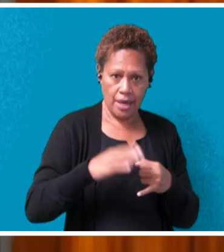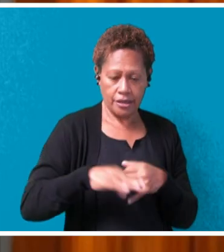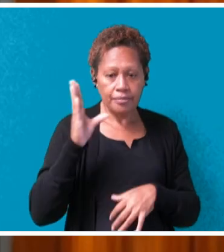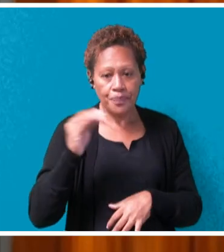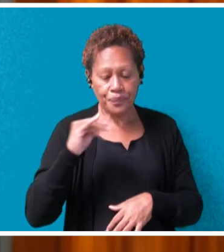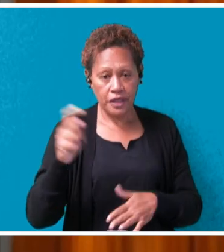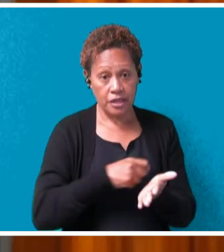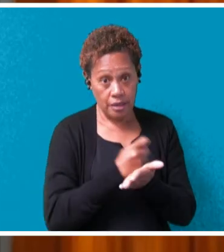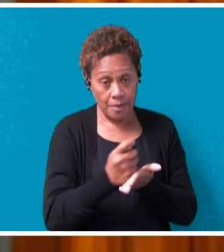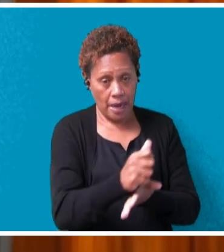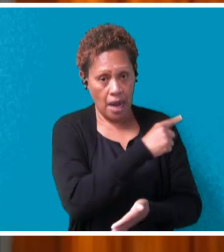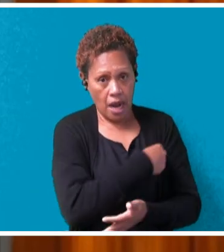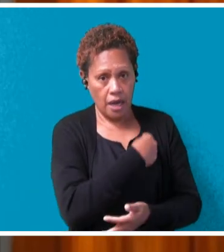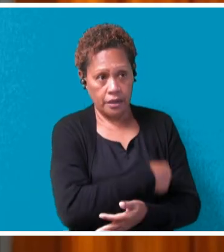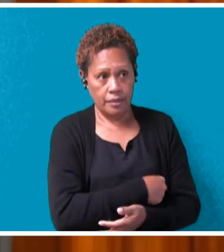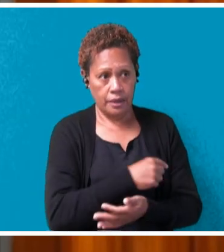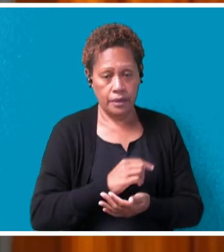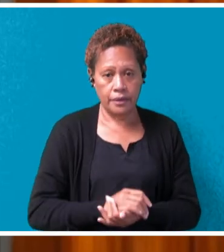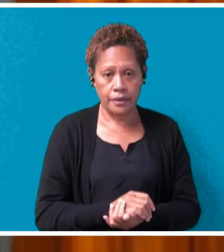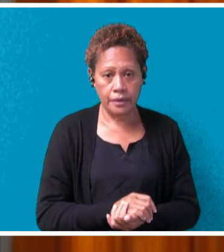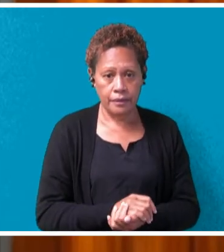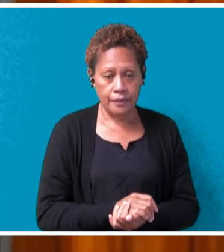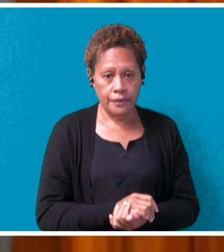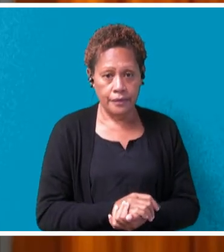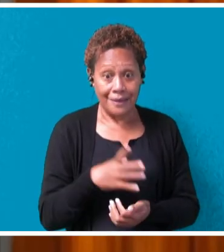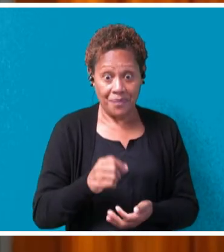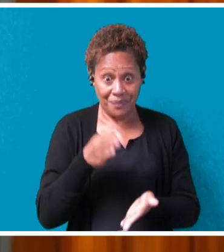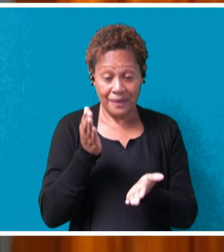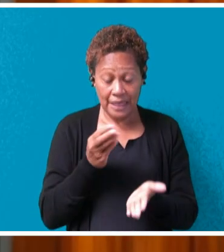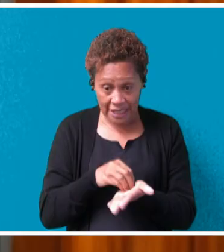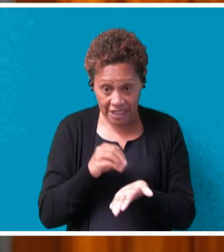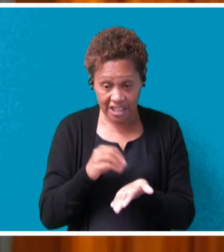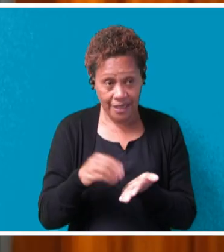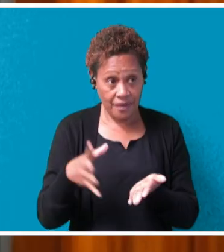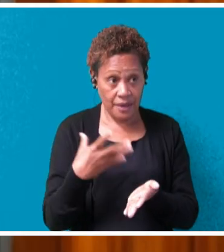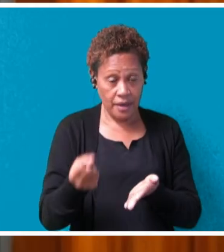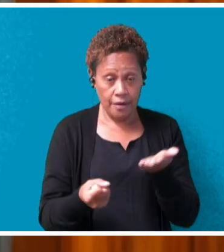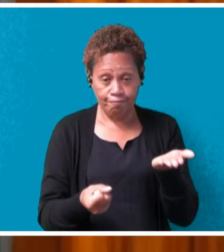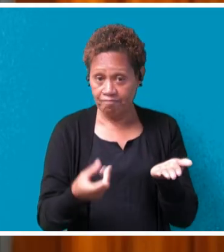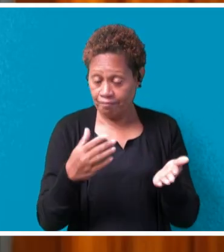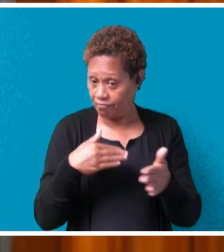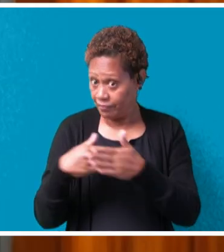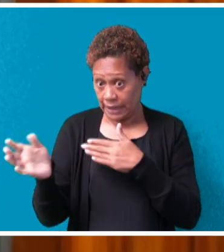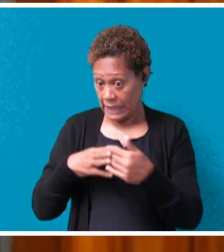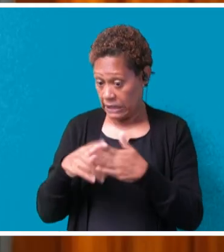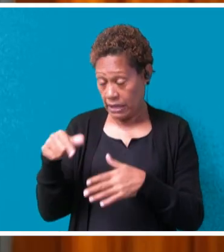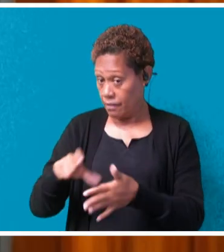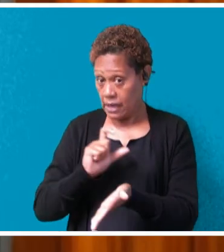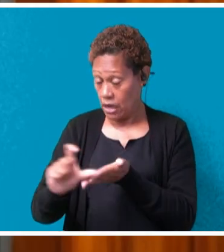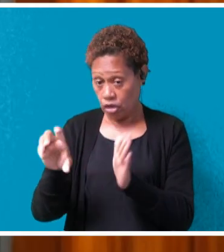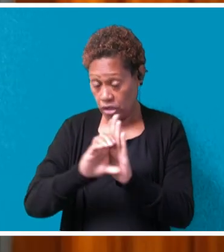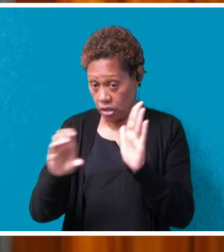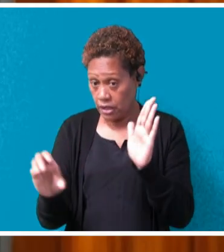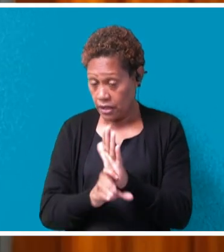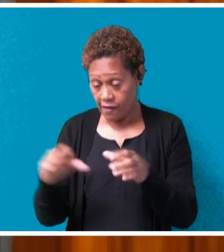transparency and accountability. Given that she served in a regime which, despite the clear constitutional requirement, failed